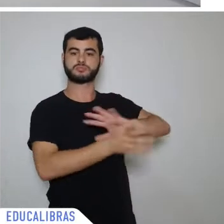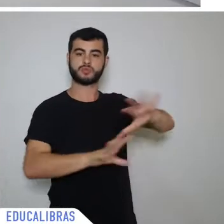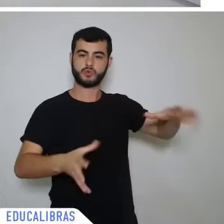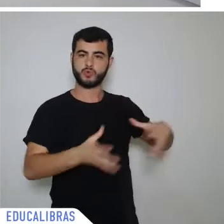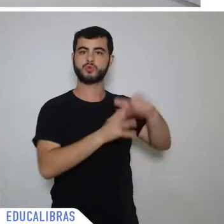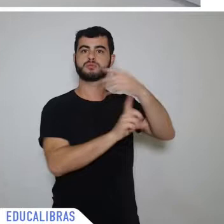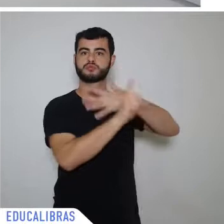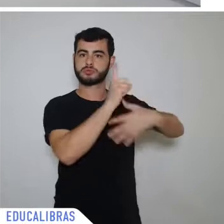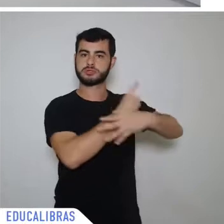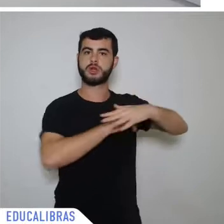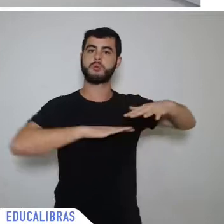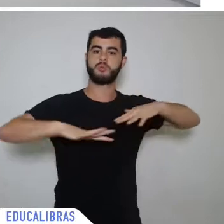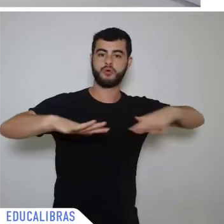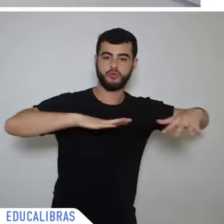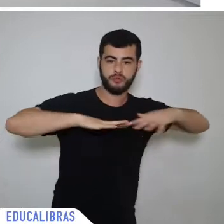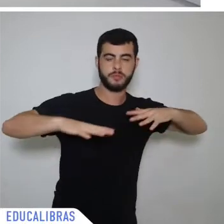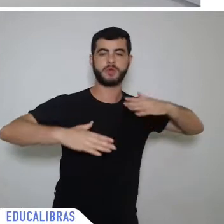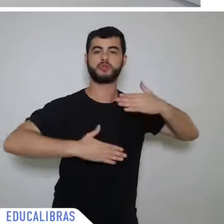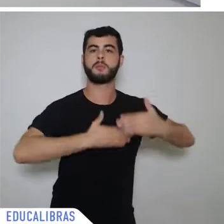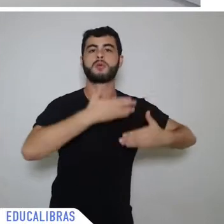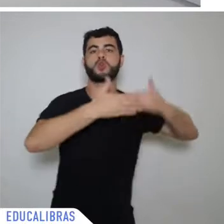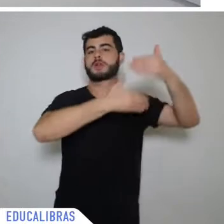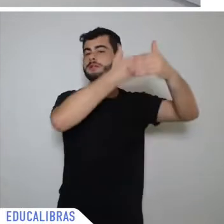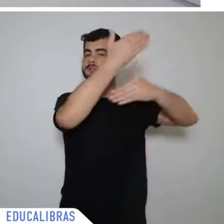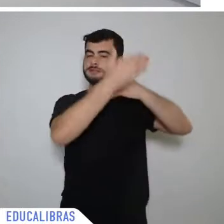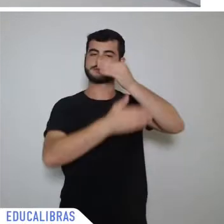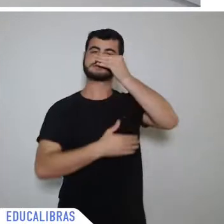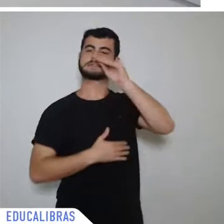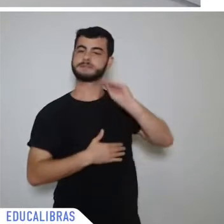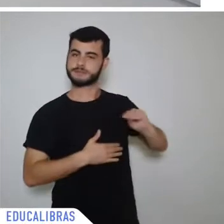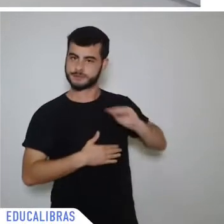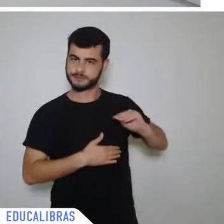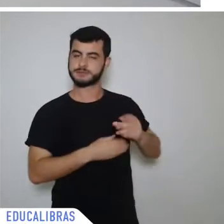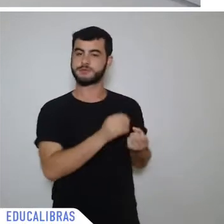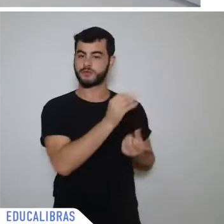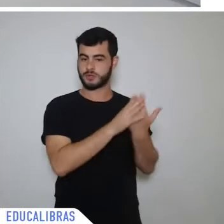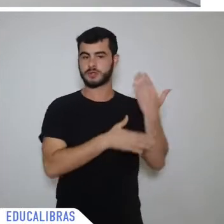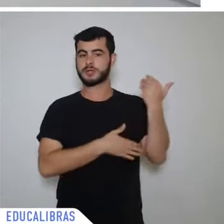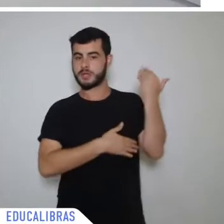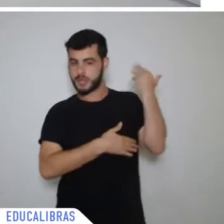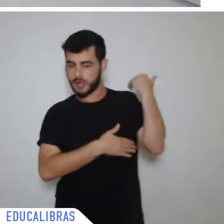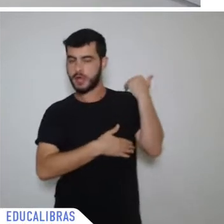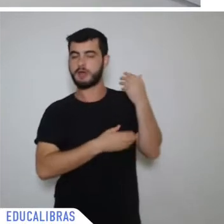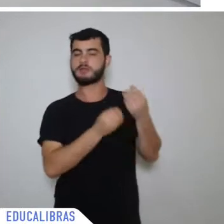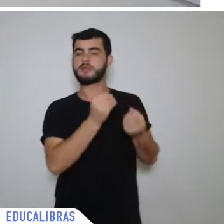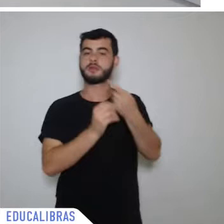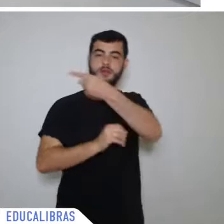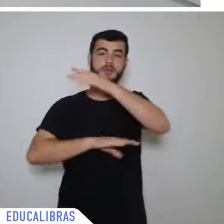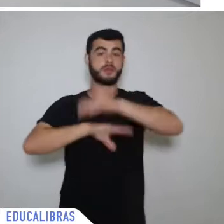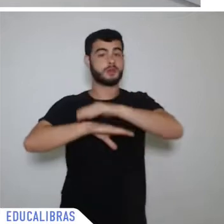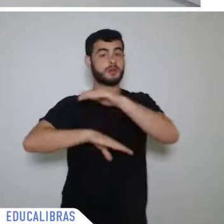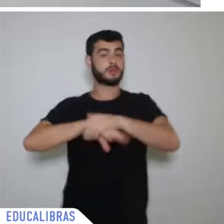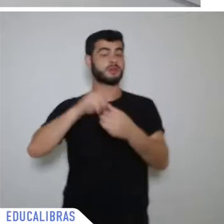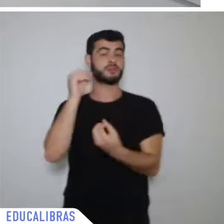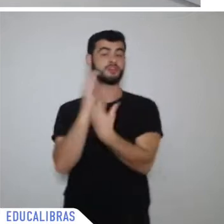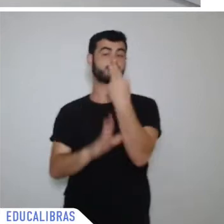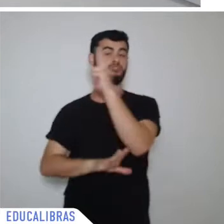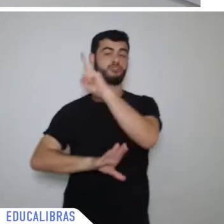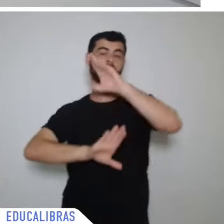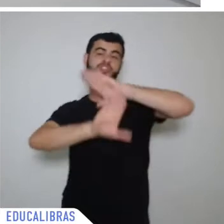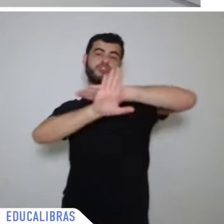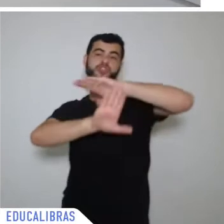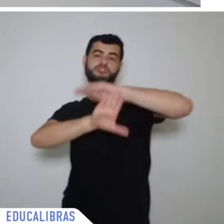neo-fascist expression that healed all the progressive agenda, saying that